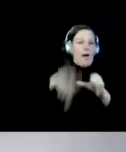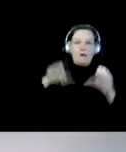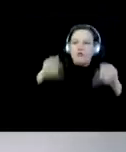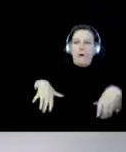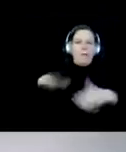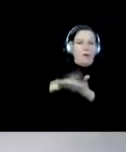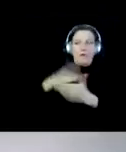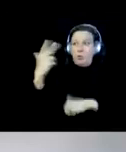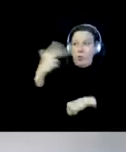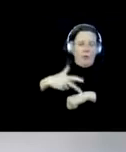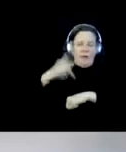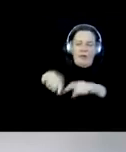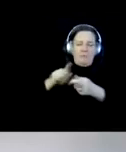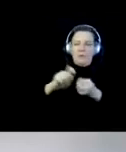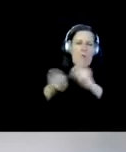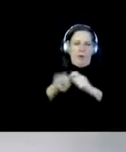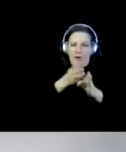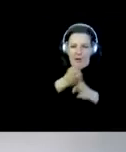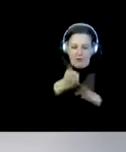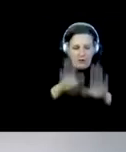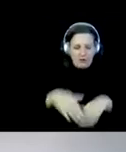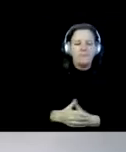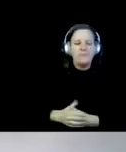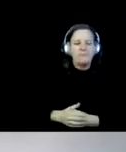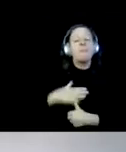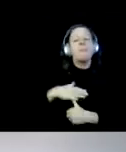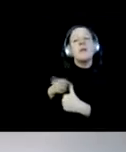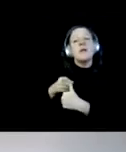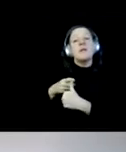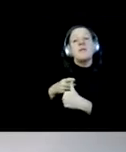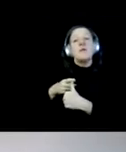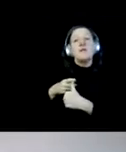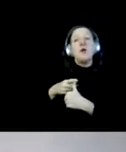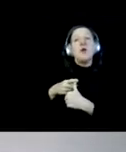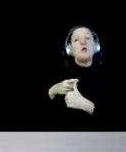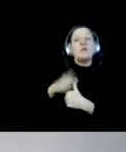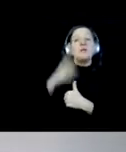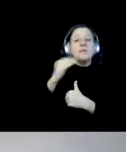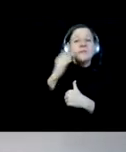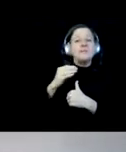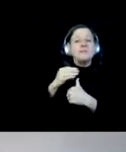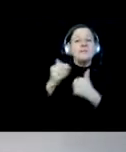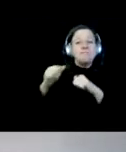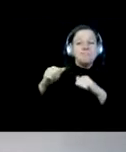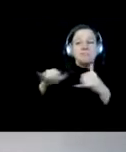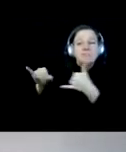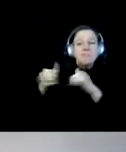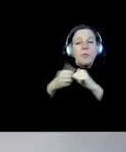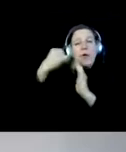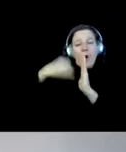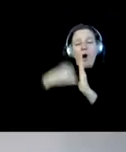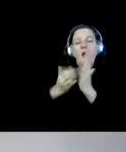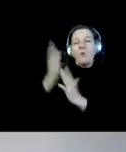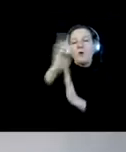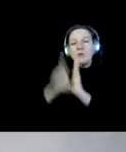switch. Um, so my first kind of forays into art were really through design and making books